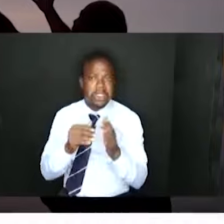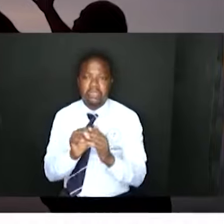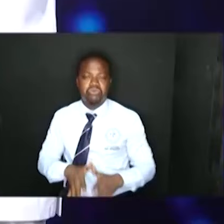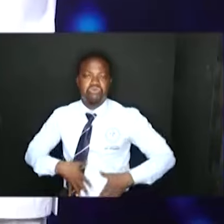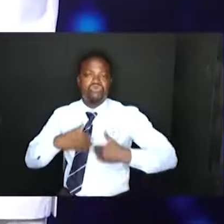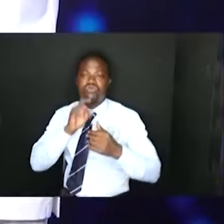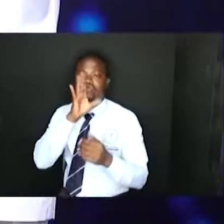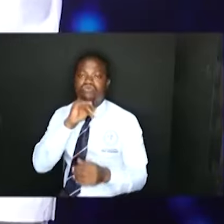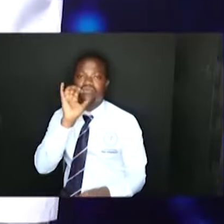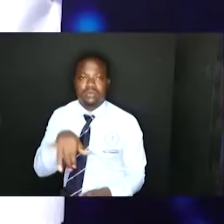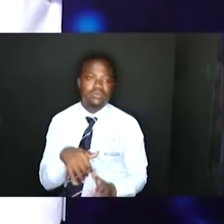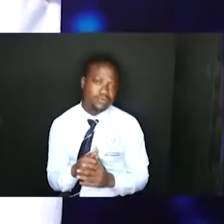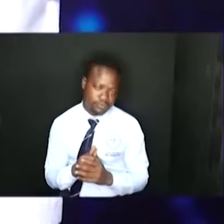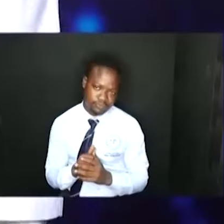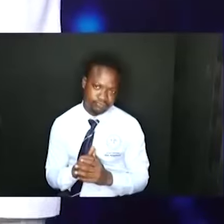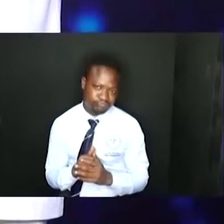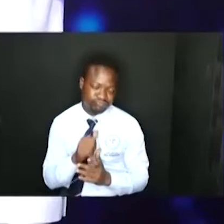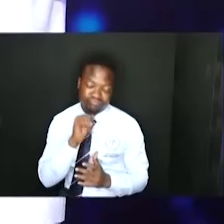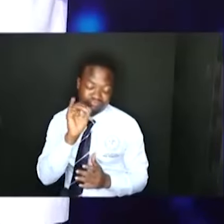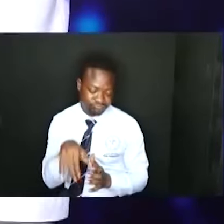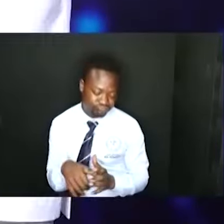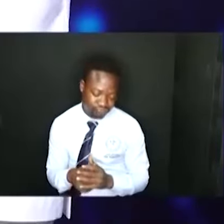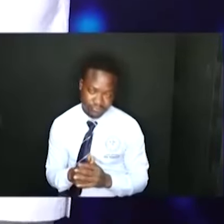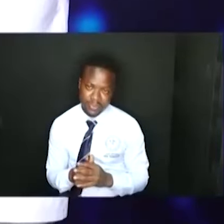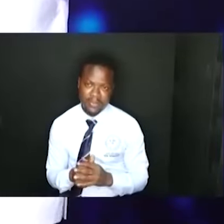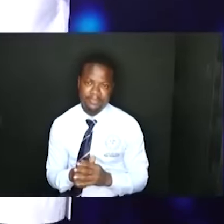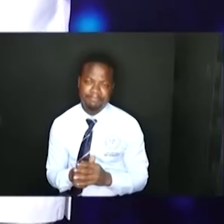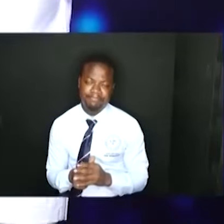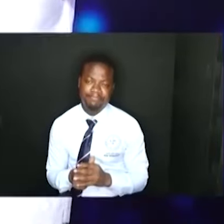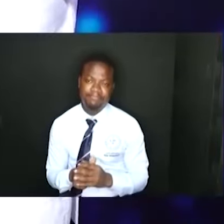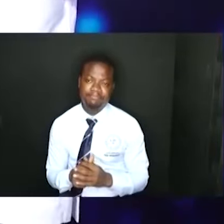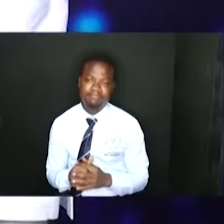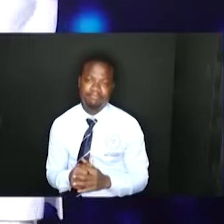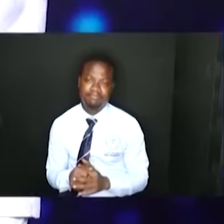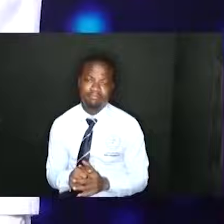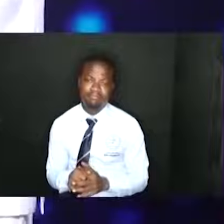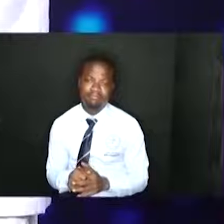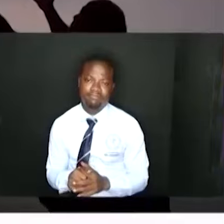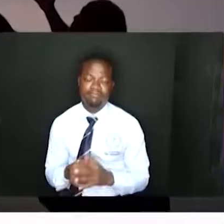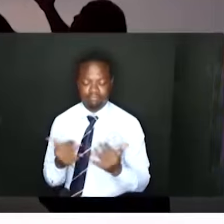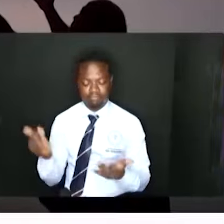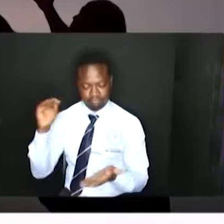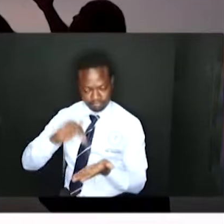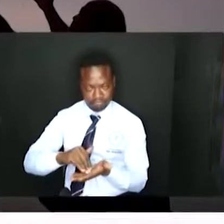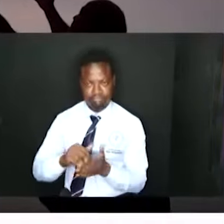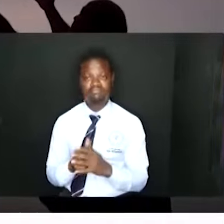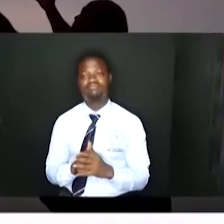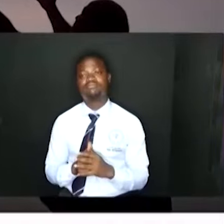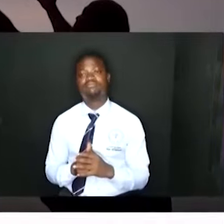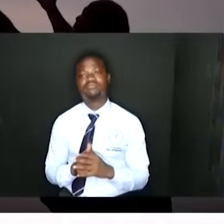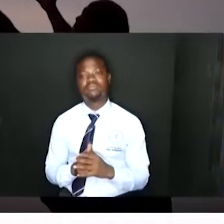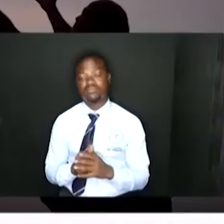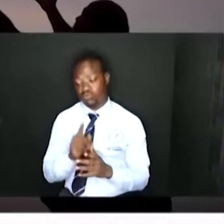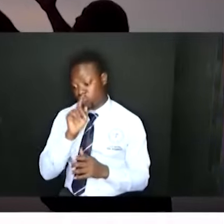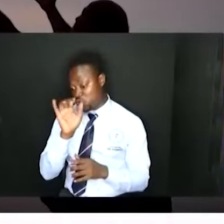sem boni fefri ana oni obi a waye ne boni no entembe ba somdue. Now take that again. Yeah, hwe enu bio. It is